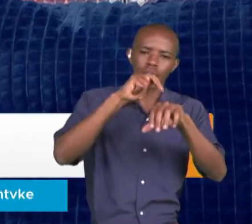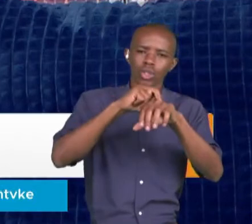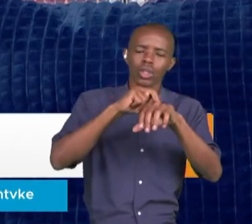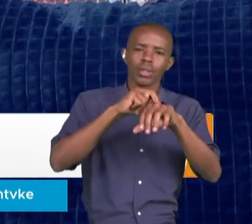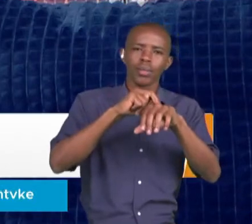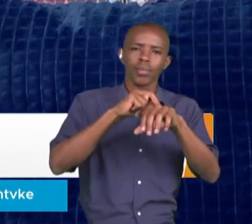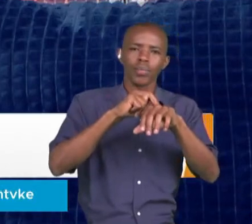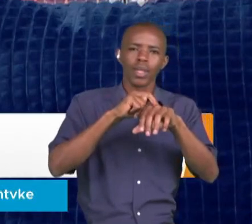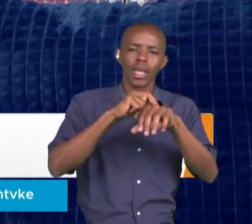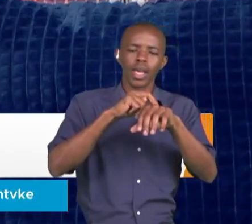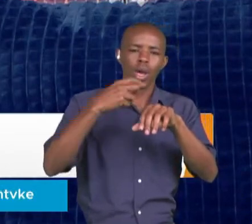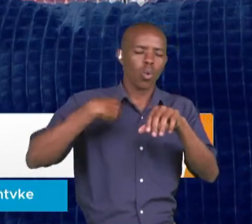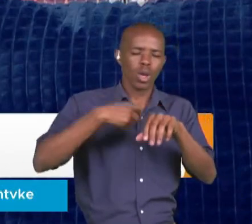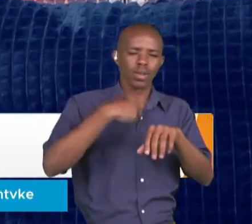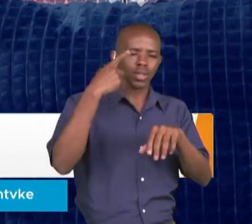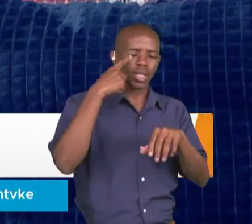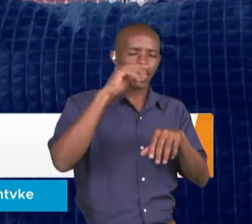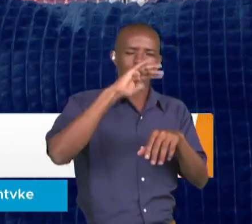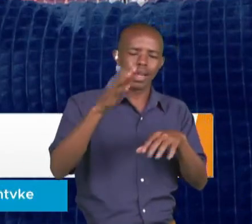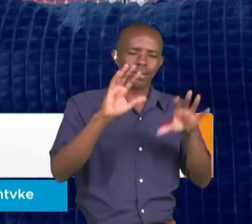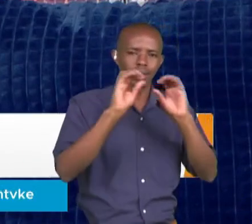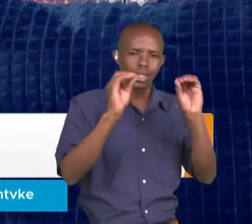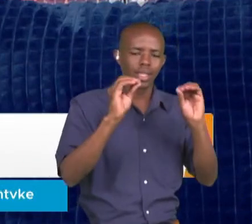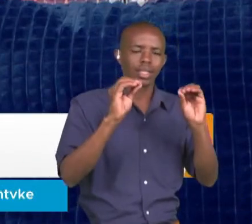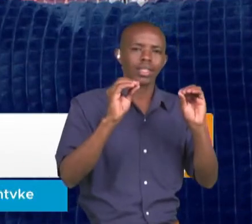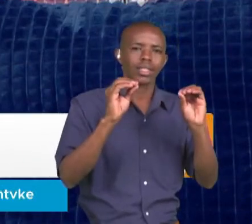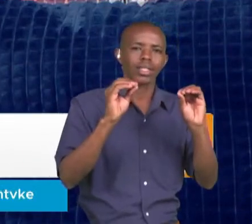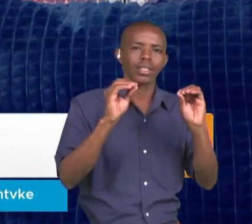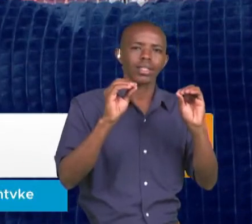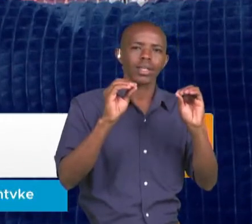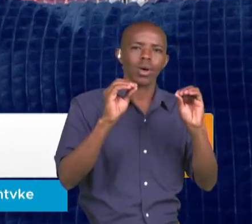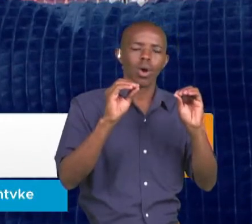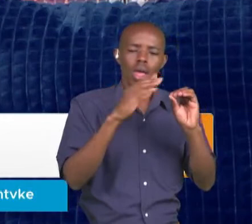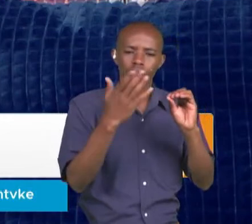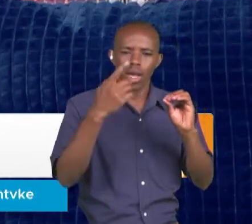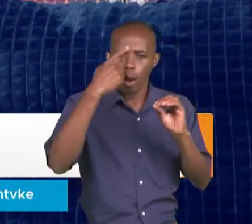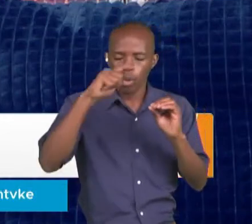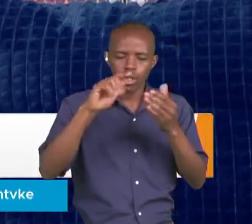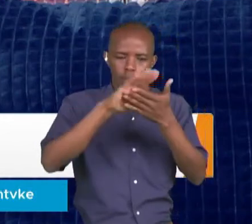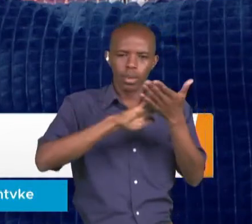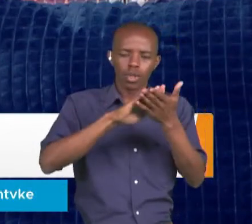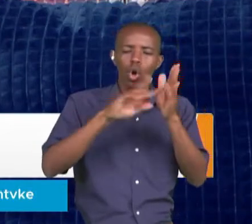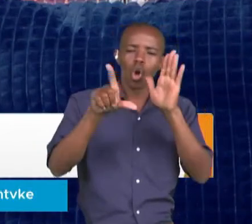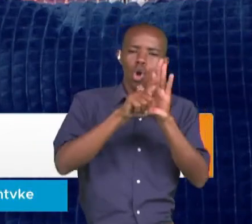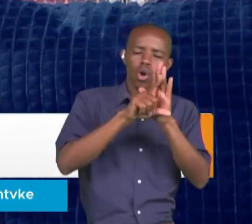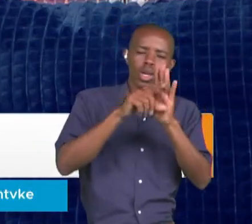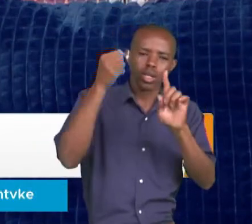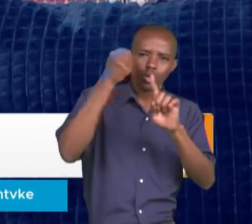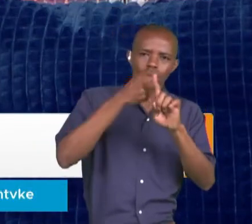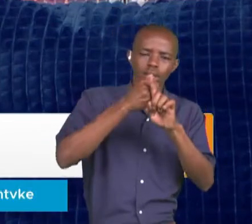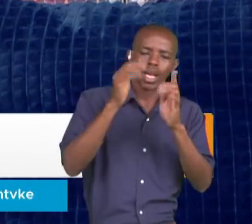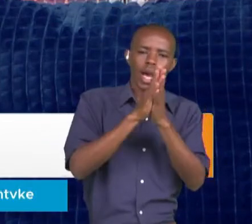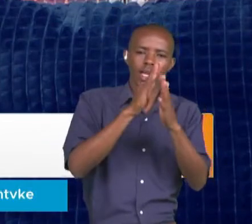shoulder. Yet we haven't seen anything thematic or even anything policy-based or law-based that's going to fight and